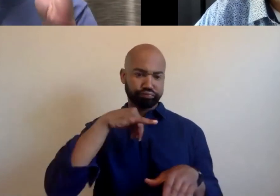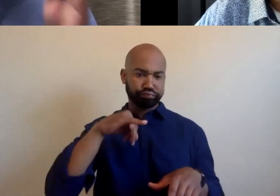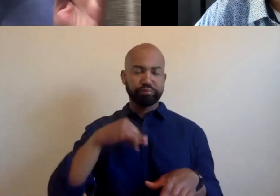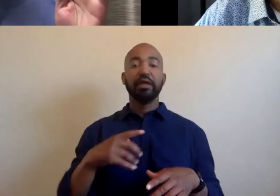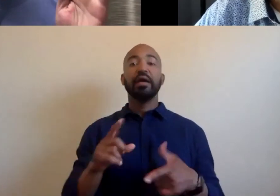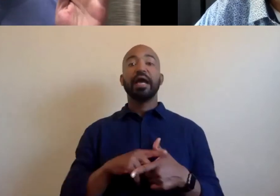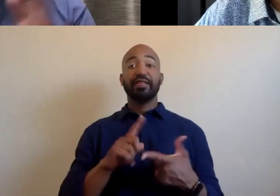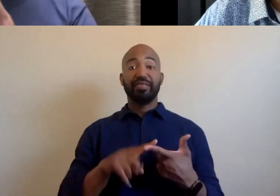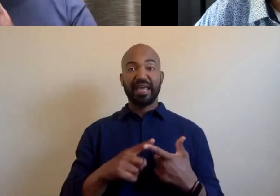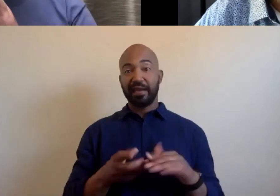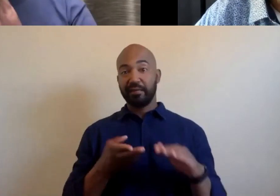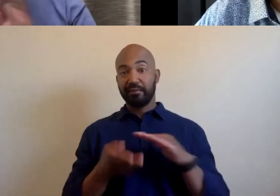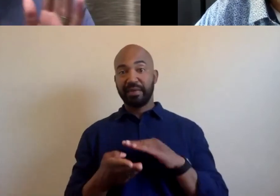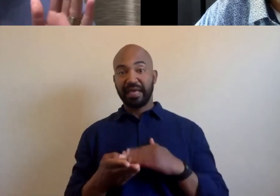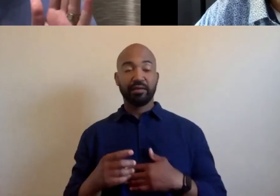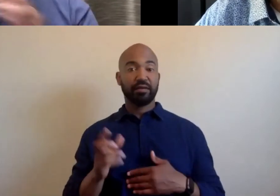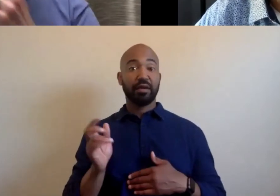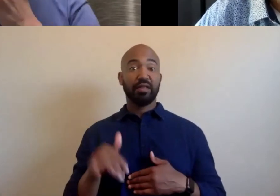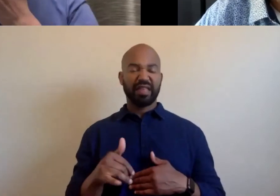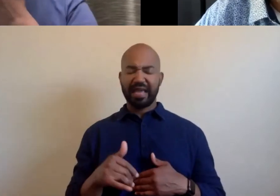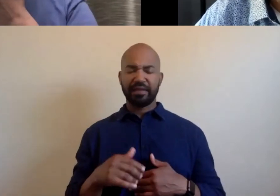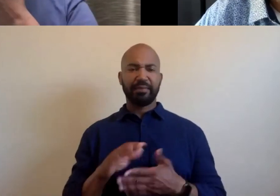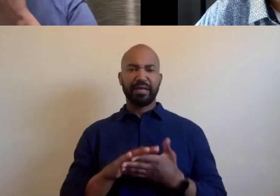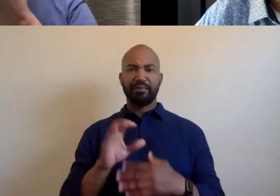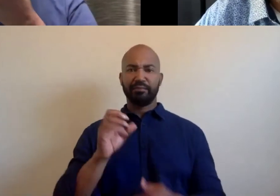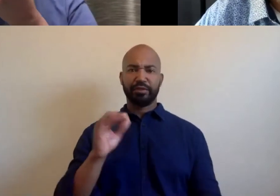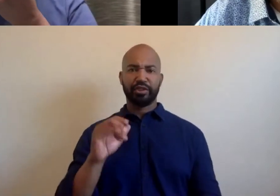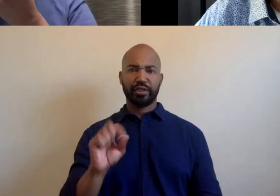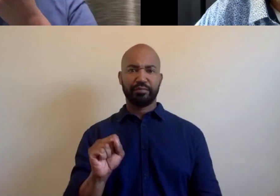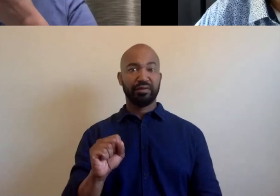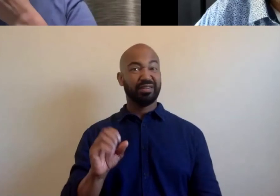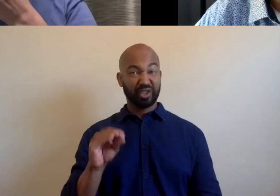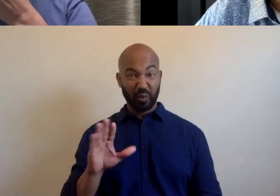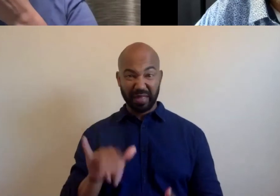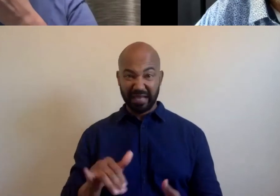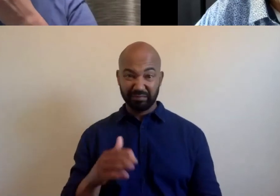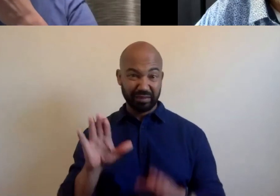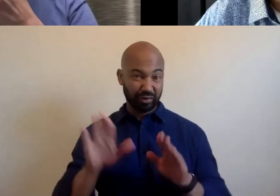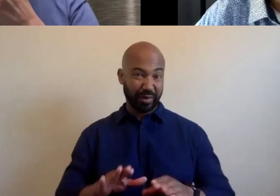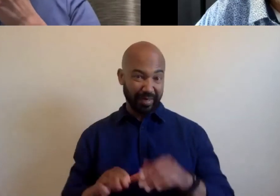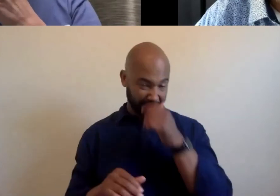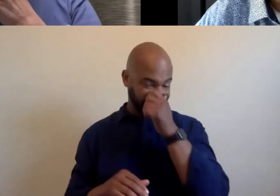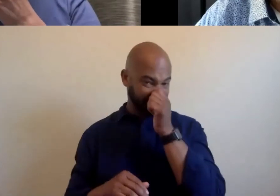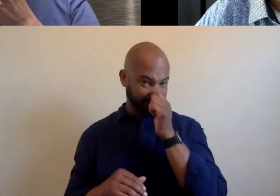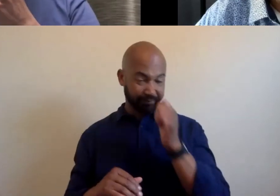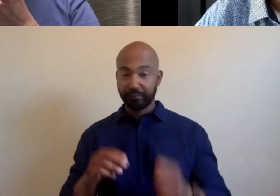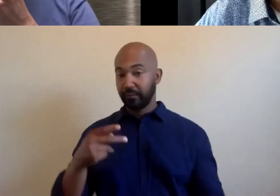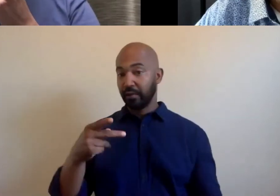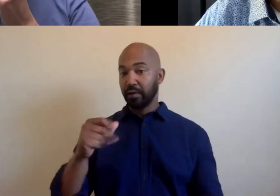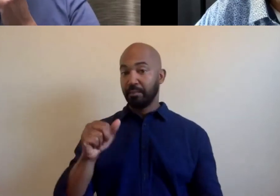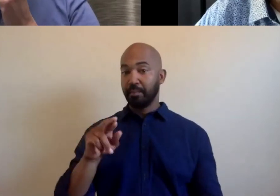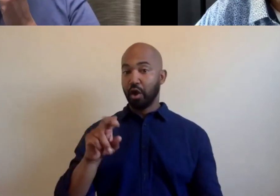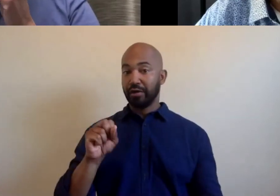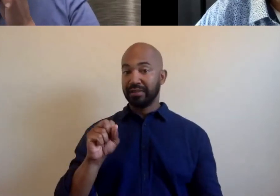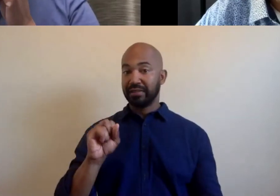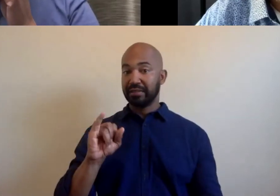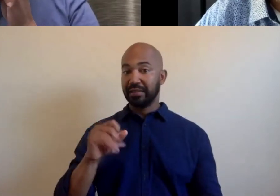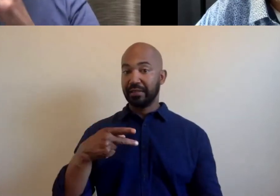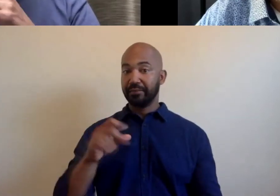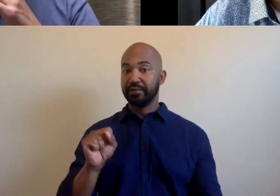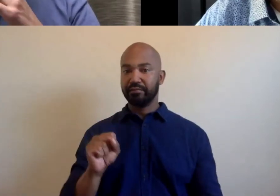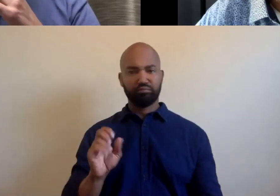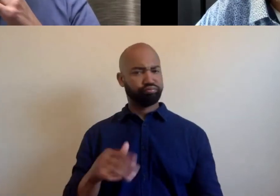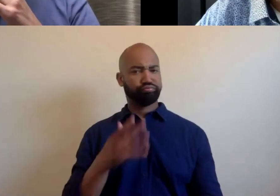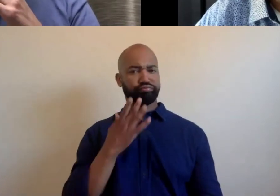They're exceedingly sweet and amazing. So that might be an option. I think that a